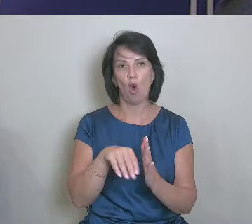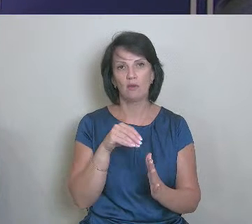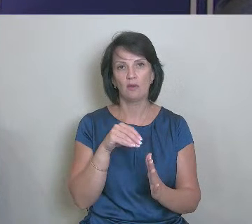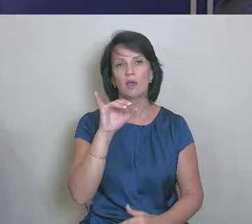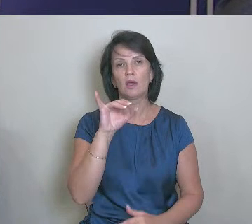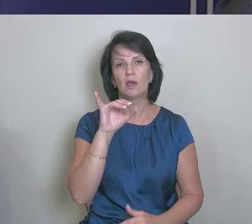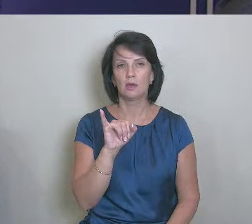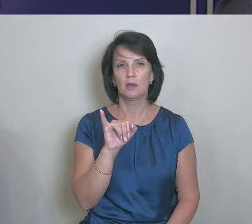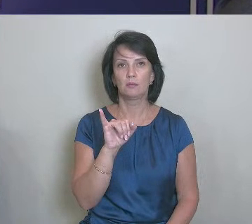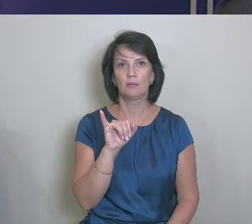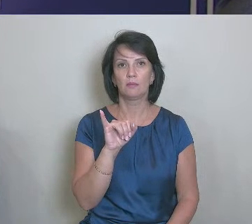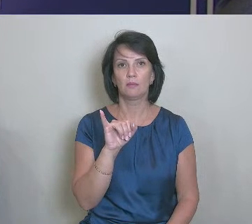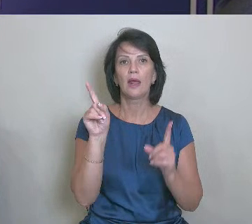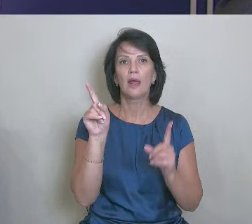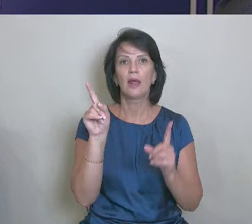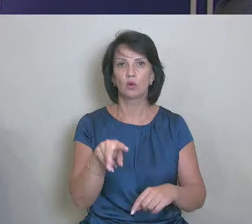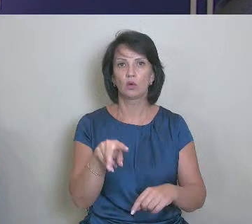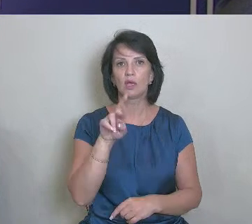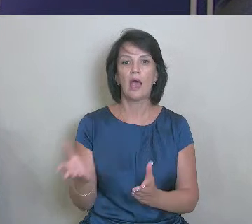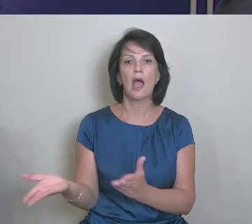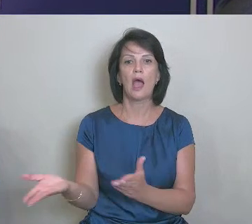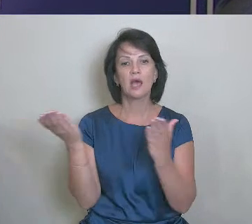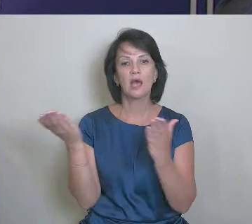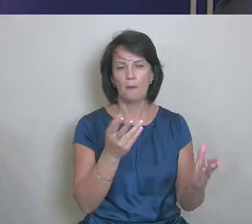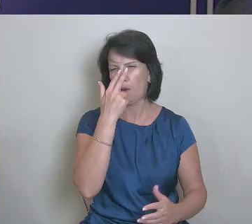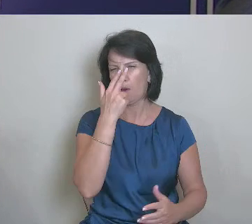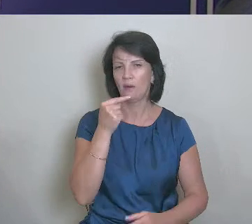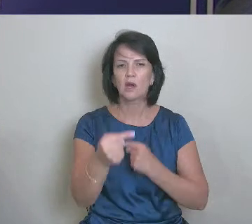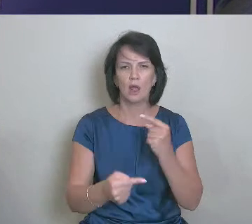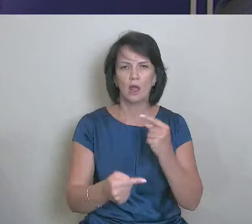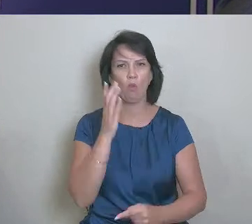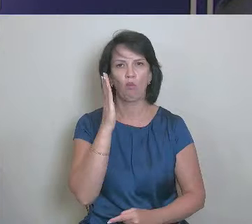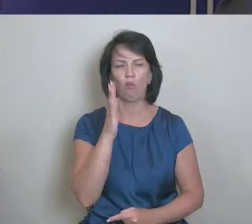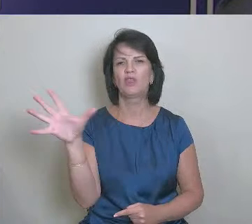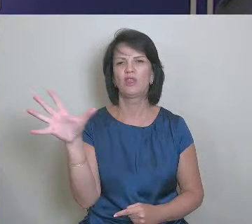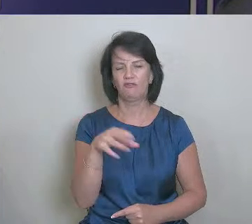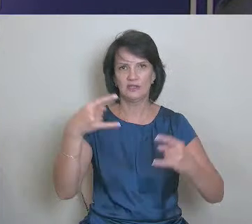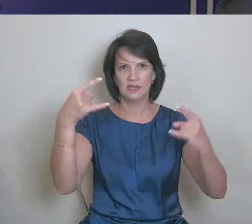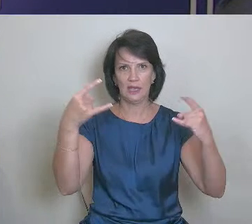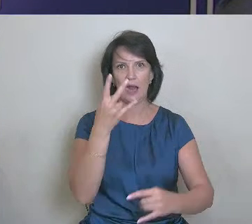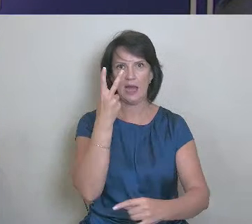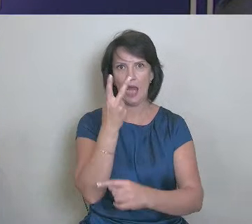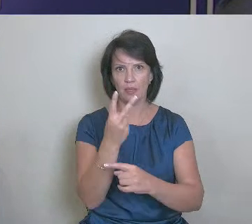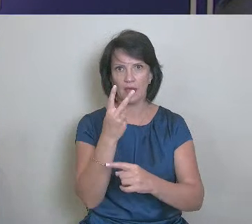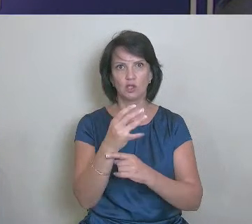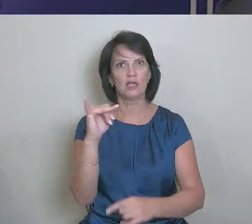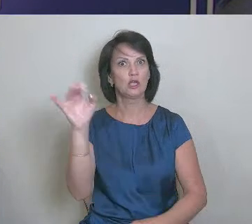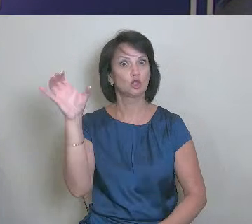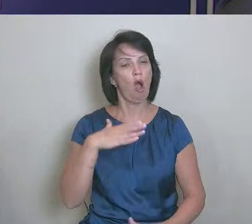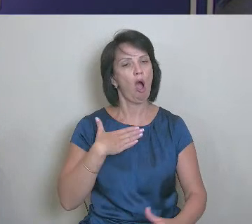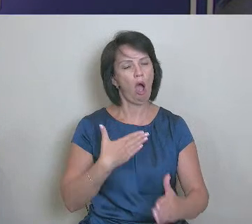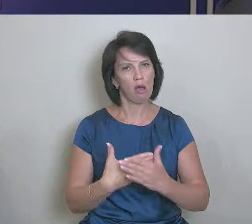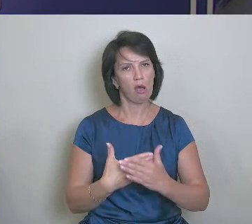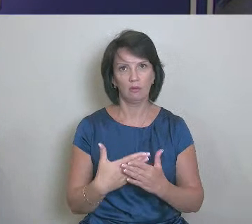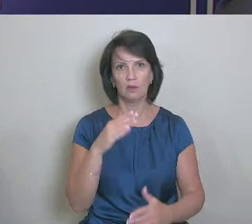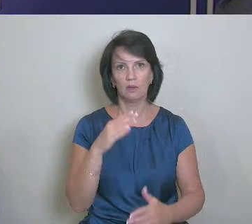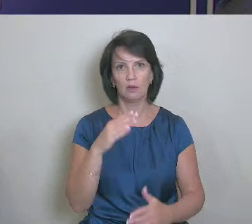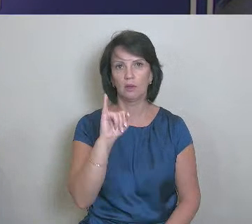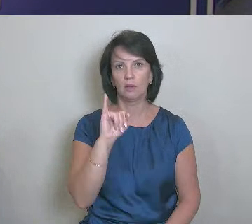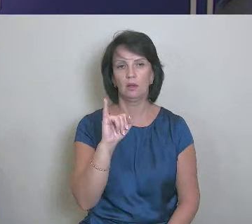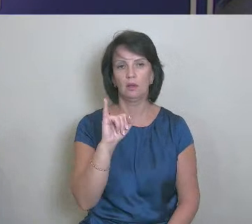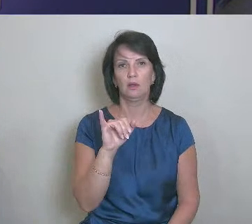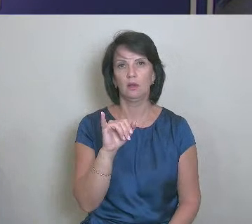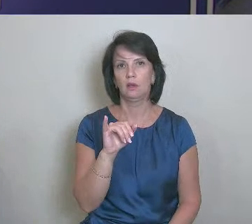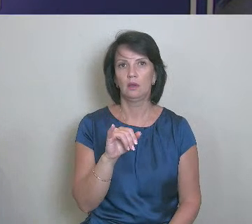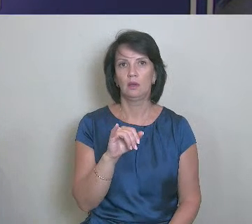elections and holding elections. Similarly, traditionally, I invite all of you to